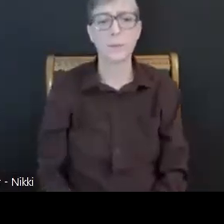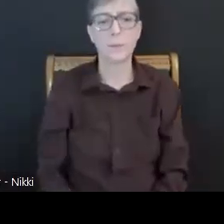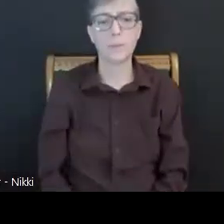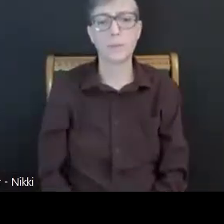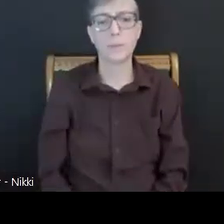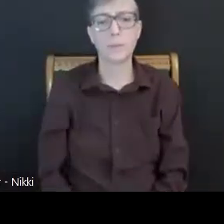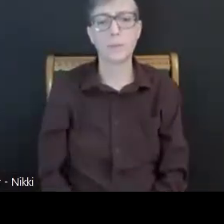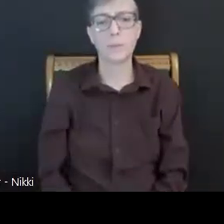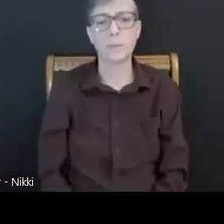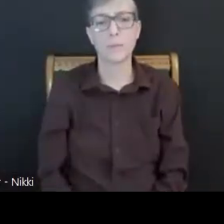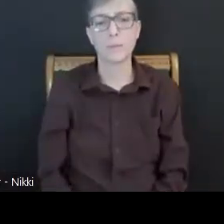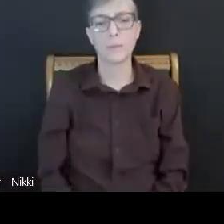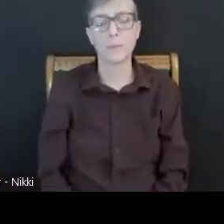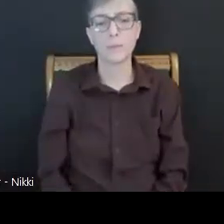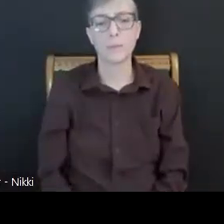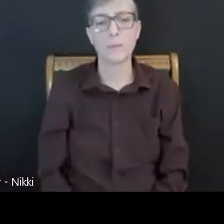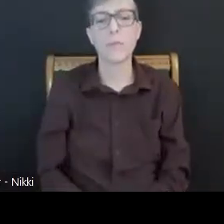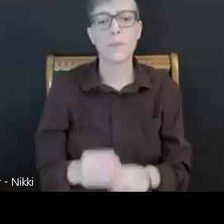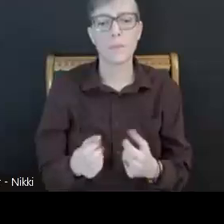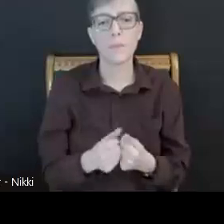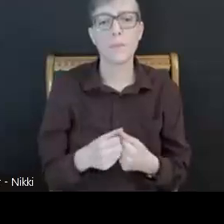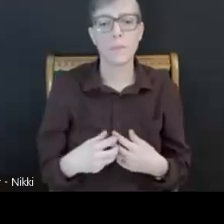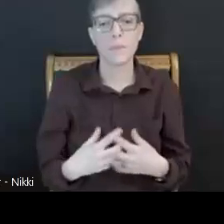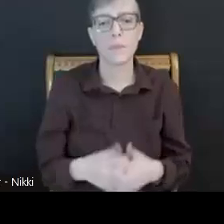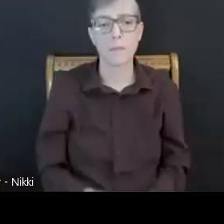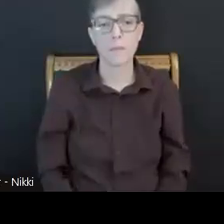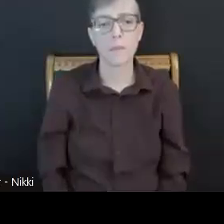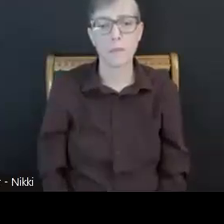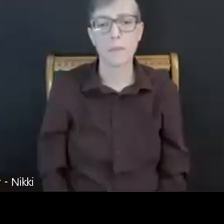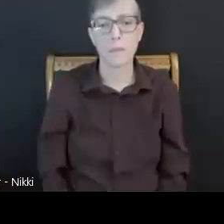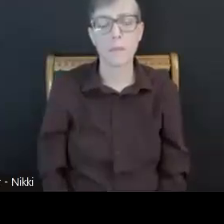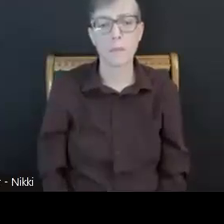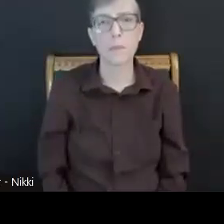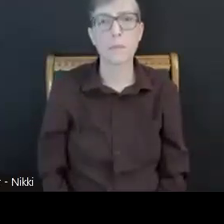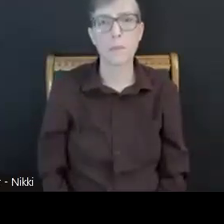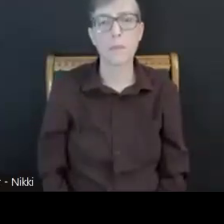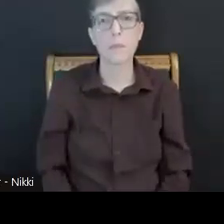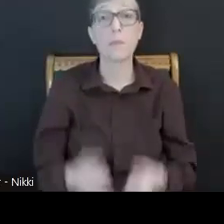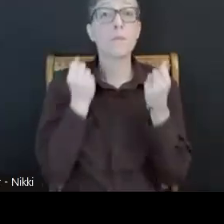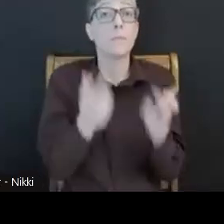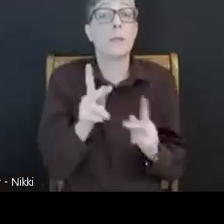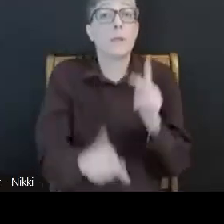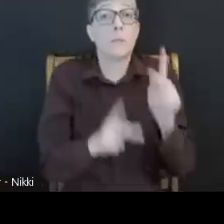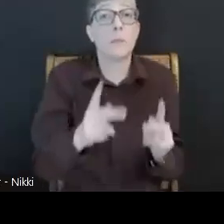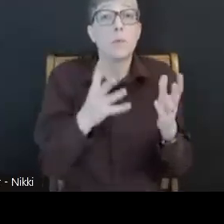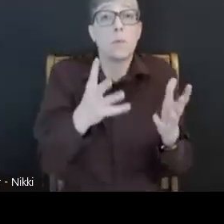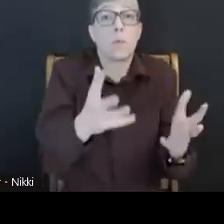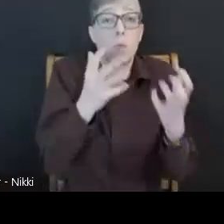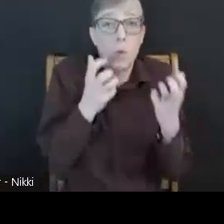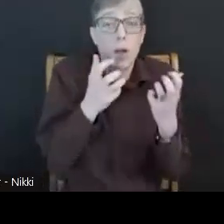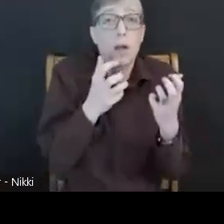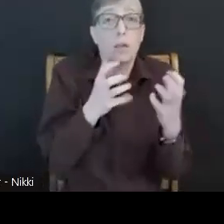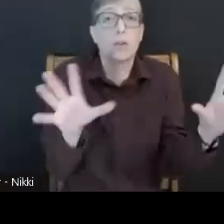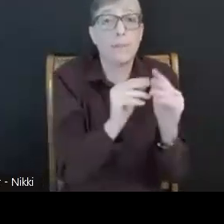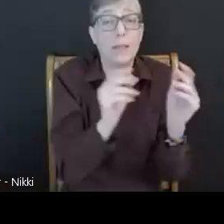And partly because many people, they want a professional because it's hard for them to talk about with their spouse or